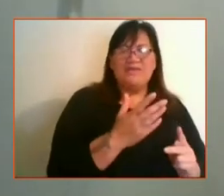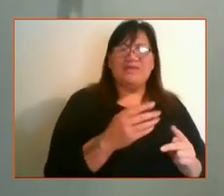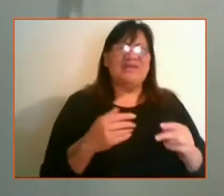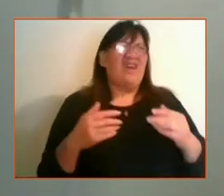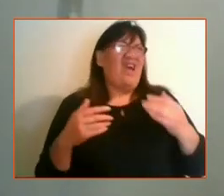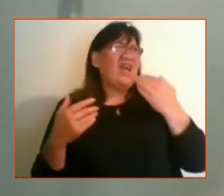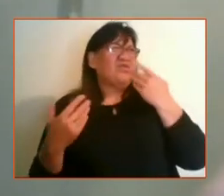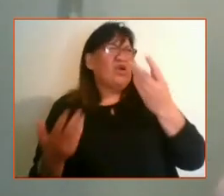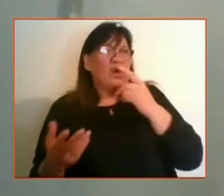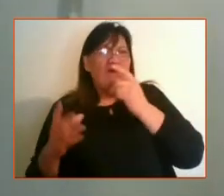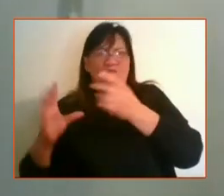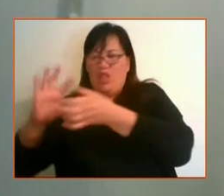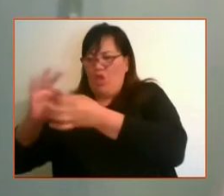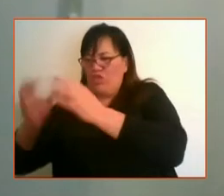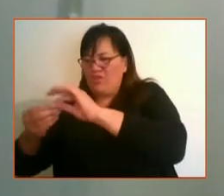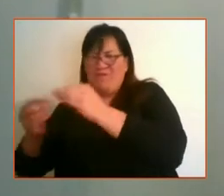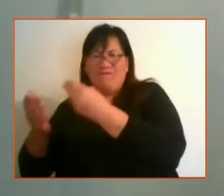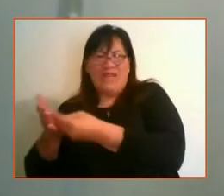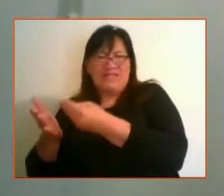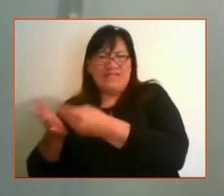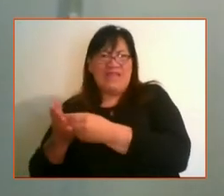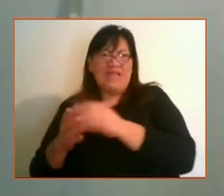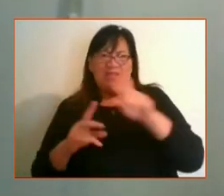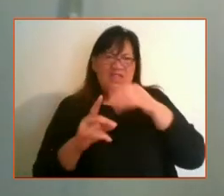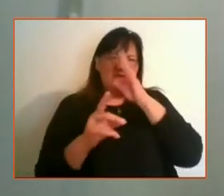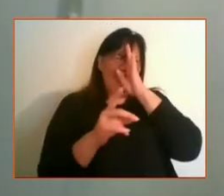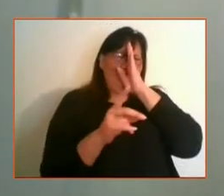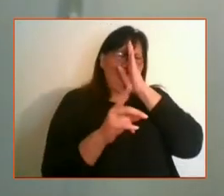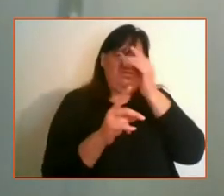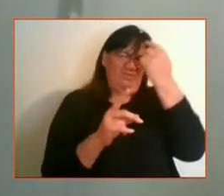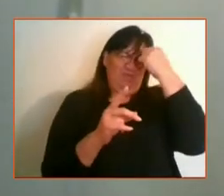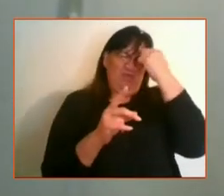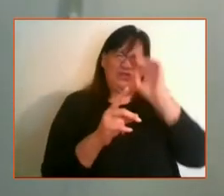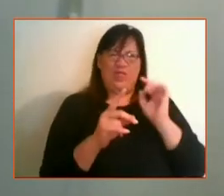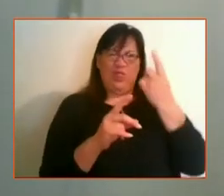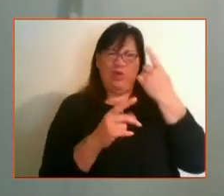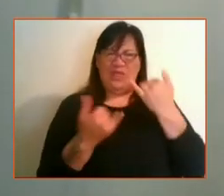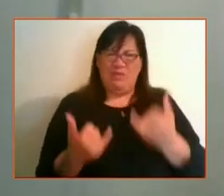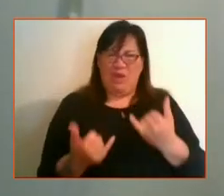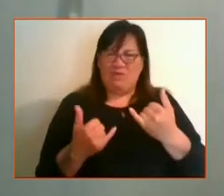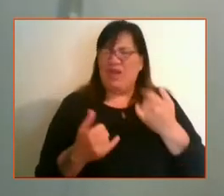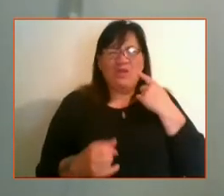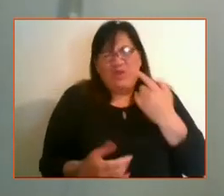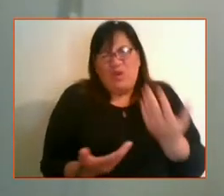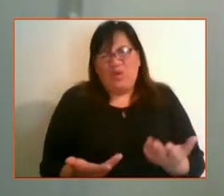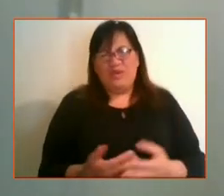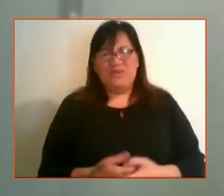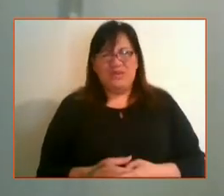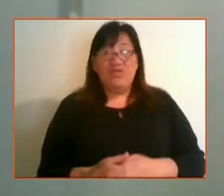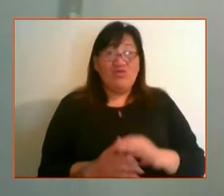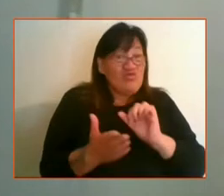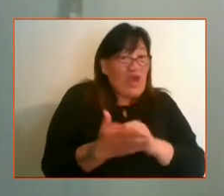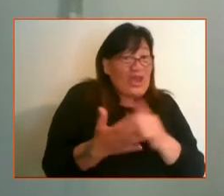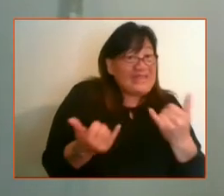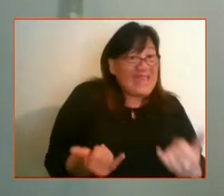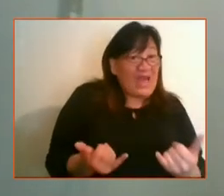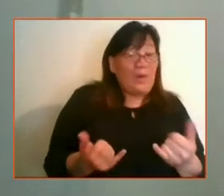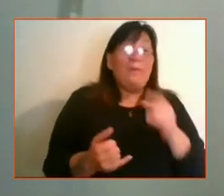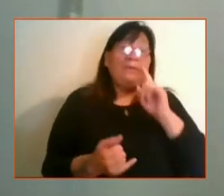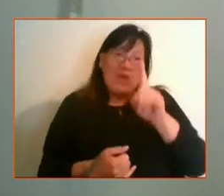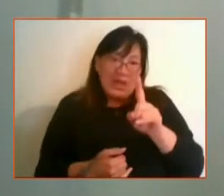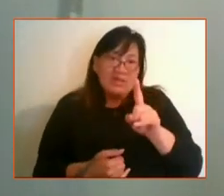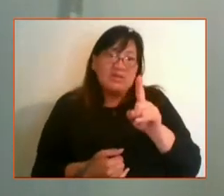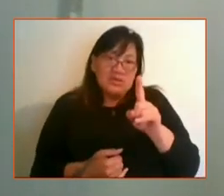the lotteries funding is the front of mind issue for those artists and arts organisations right now, but as I said, it is